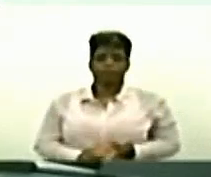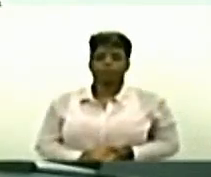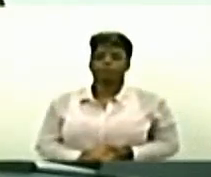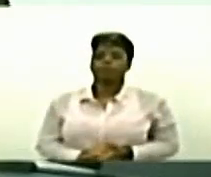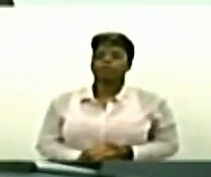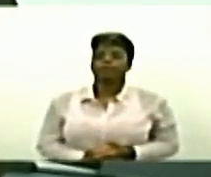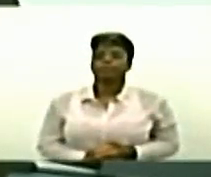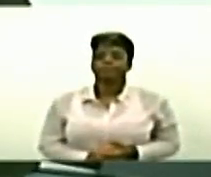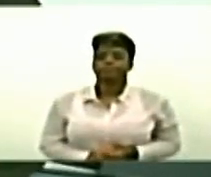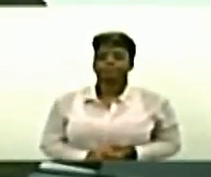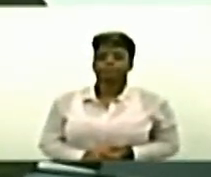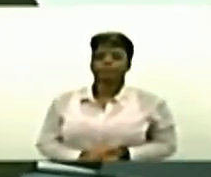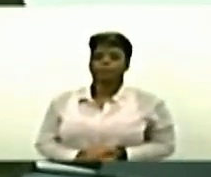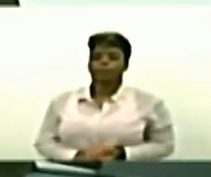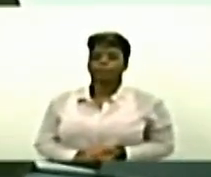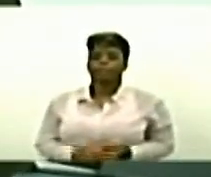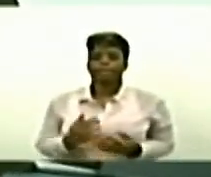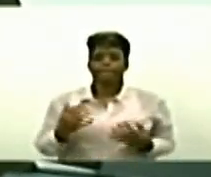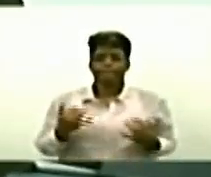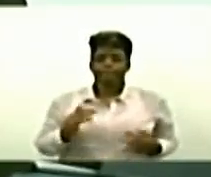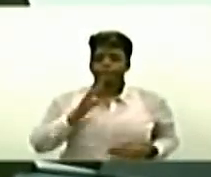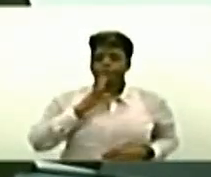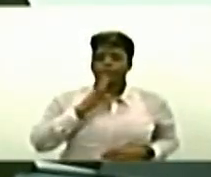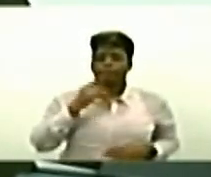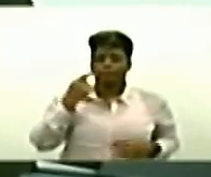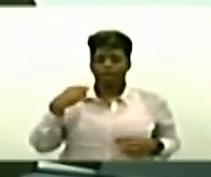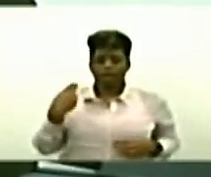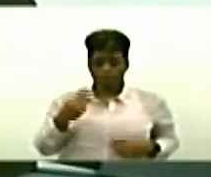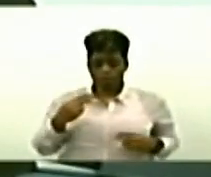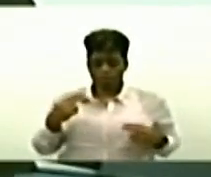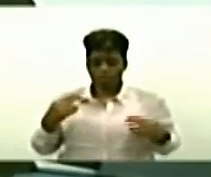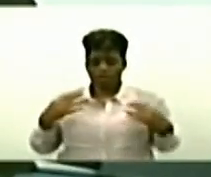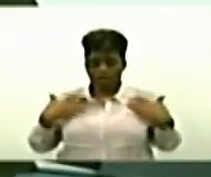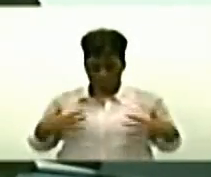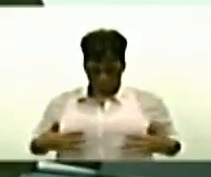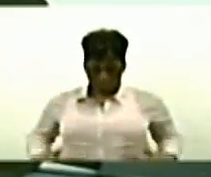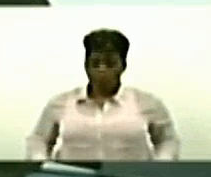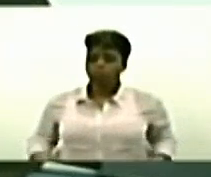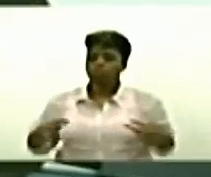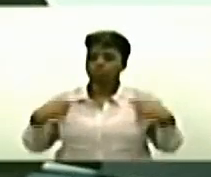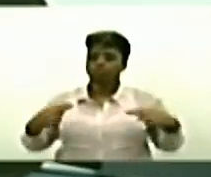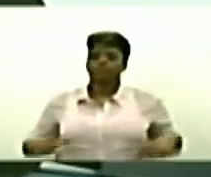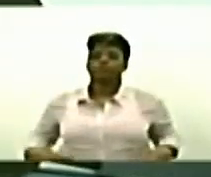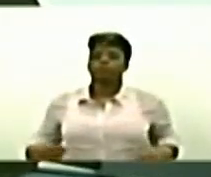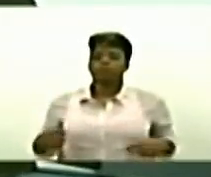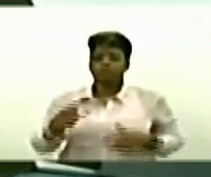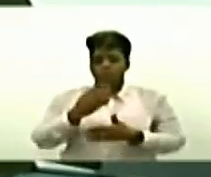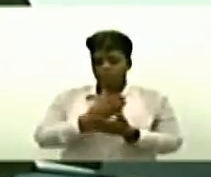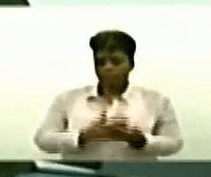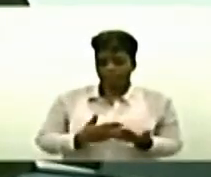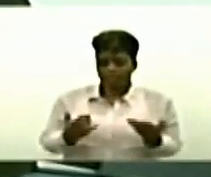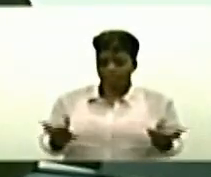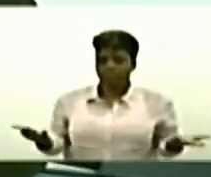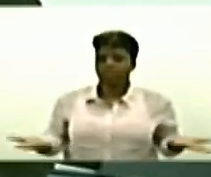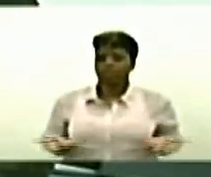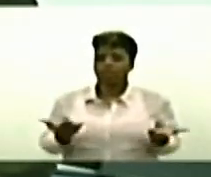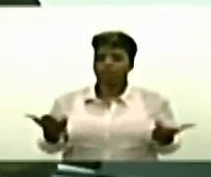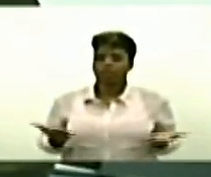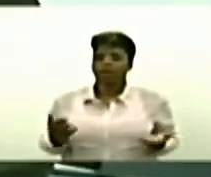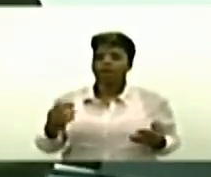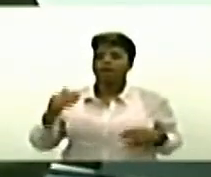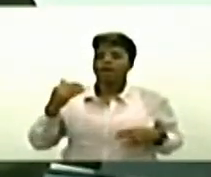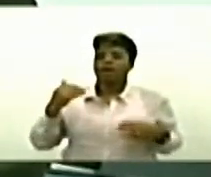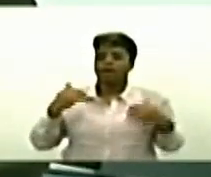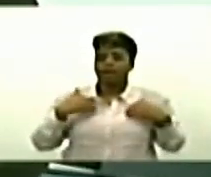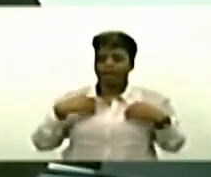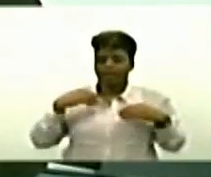to the gears and clothing, some of those things here, Mr. President, are contained within the